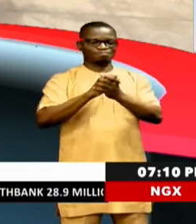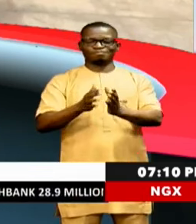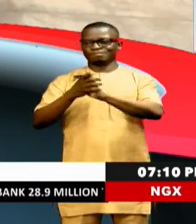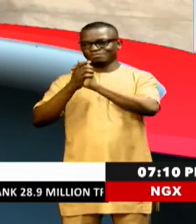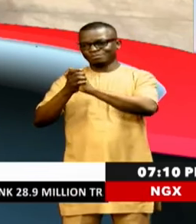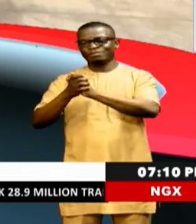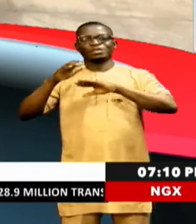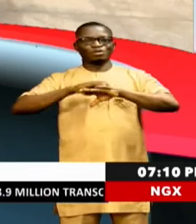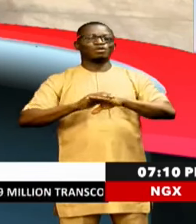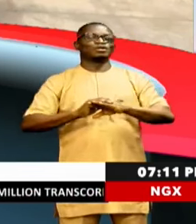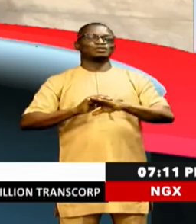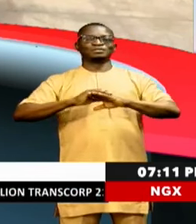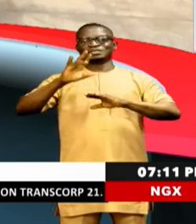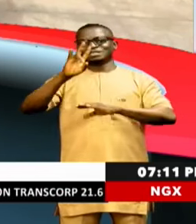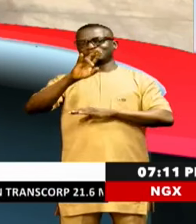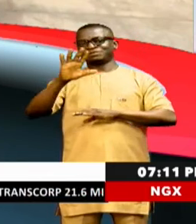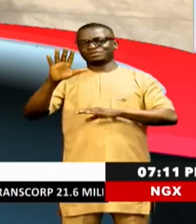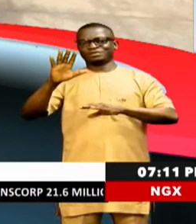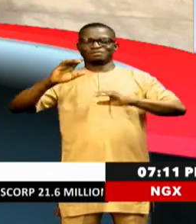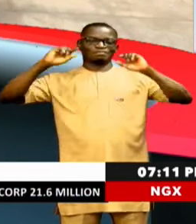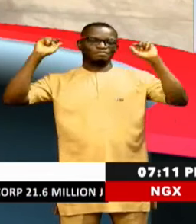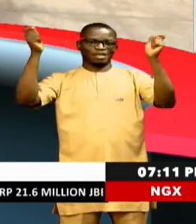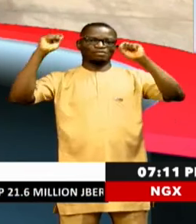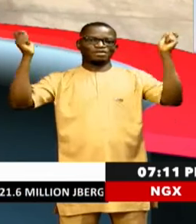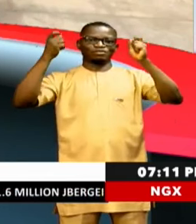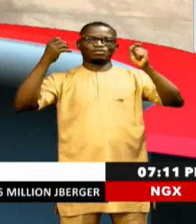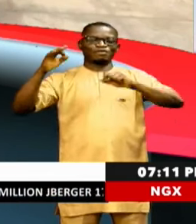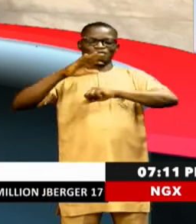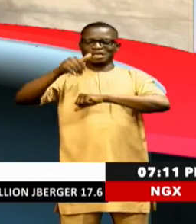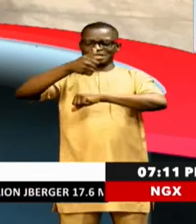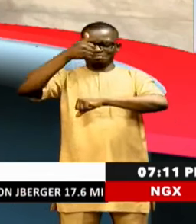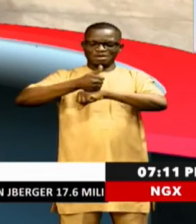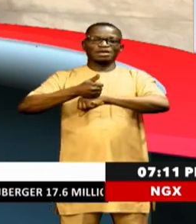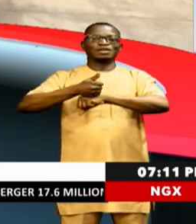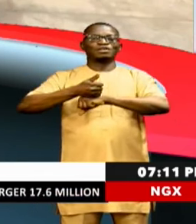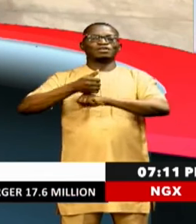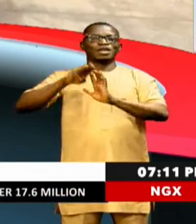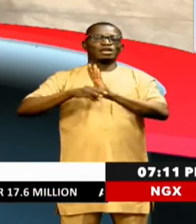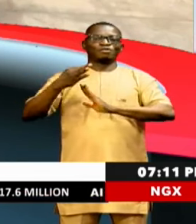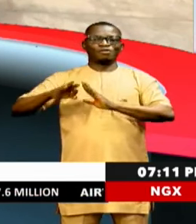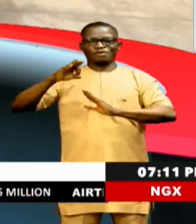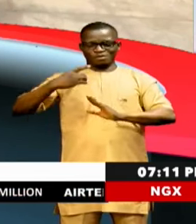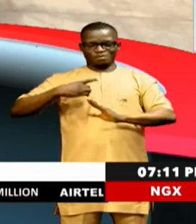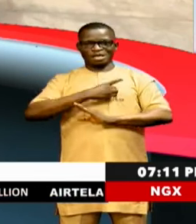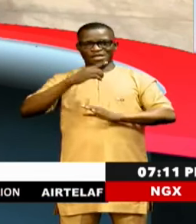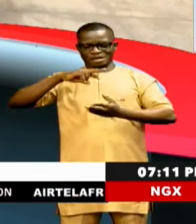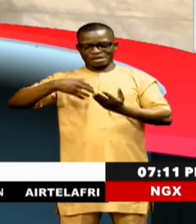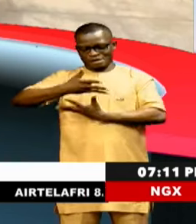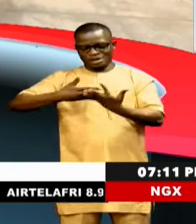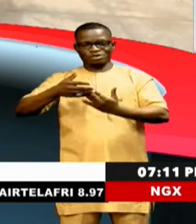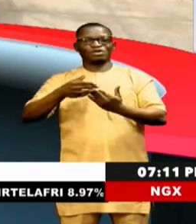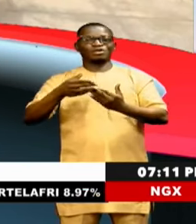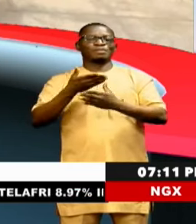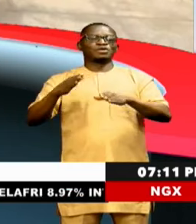the occasion of the 75th anniversary of the establishment of bilateral diplomatic relations between the two